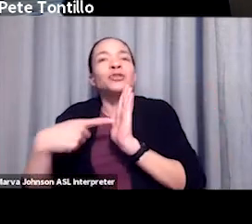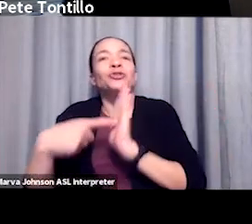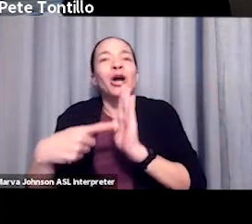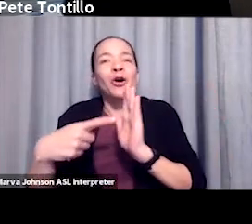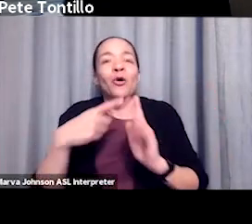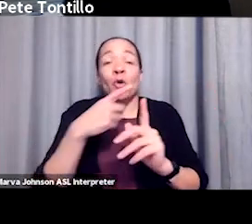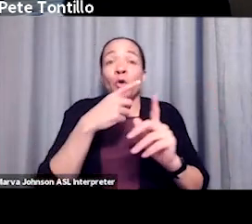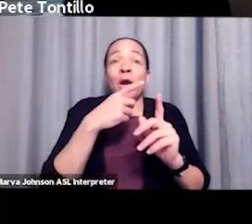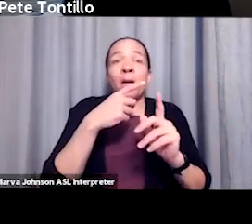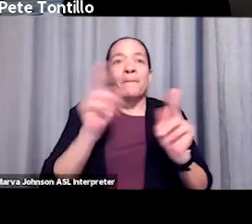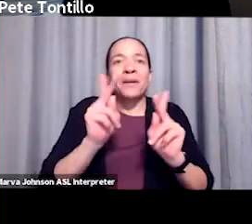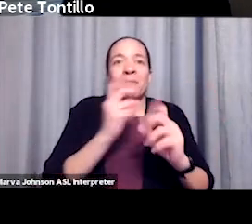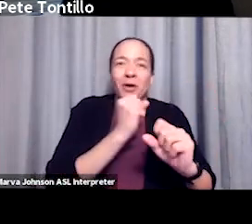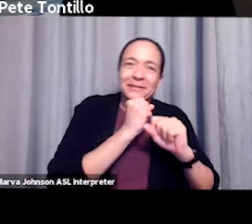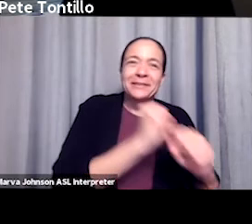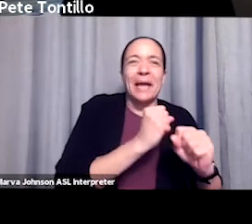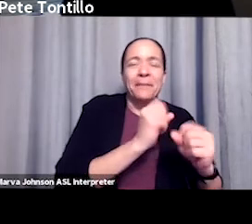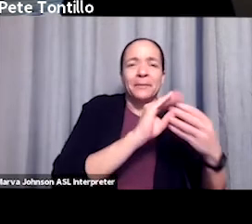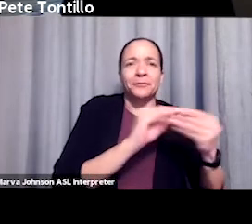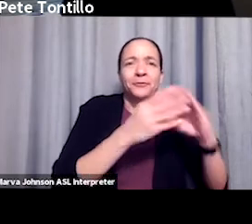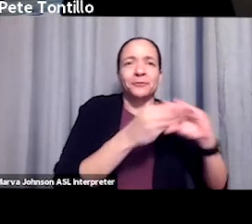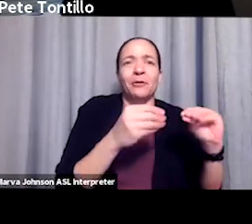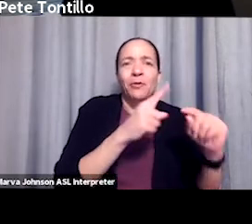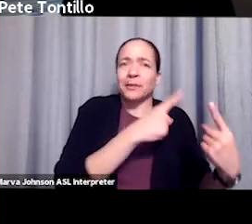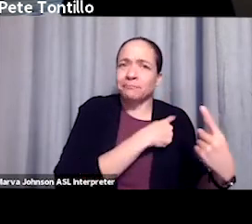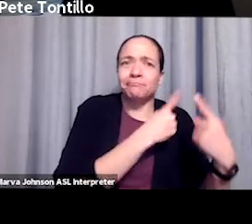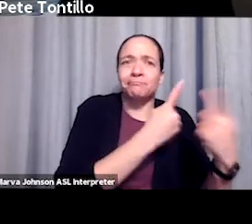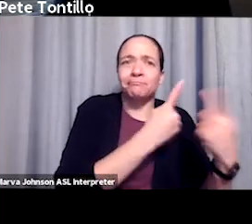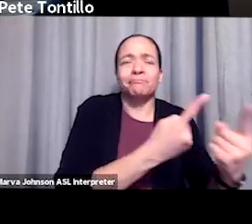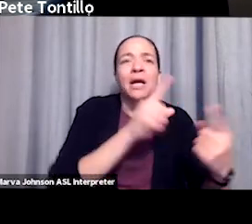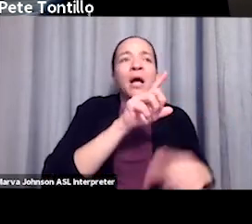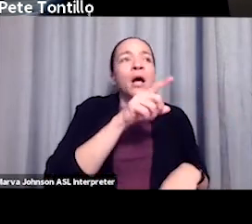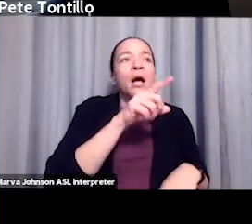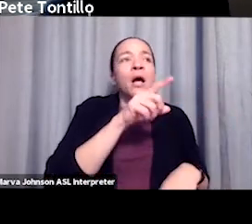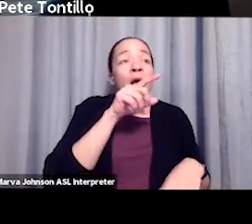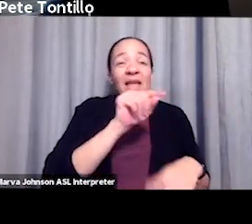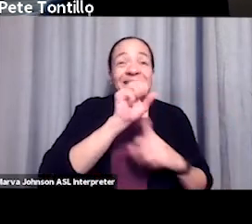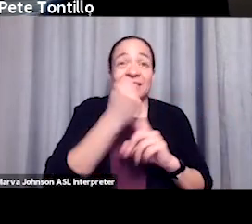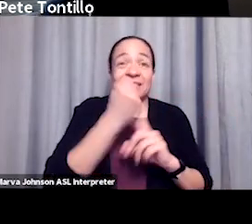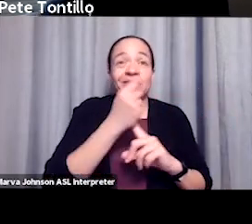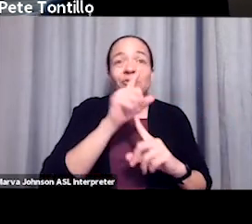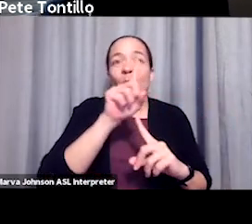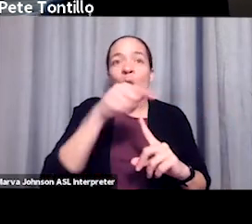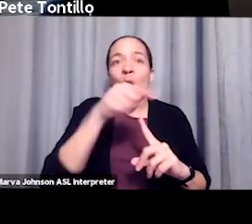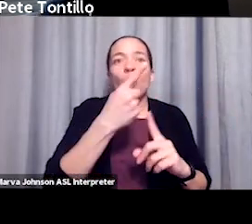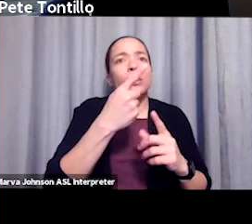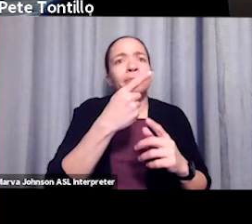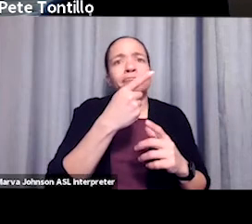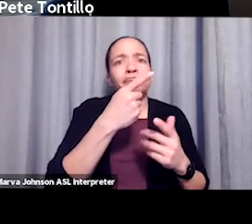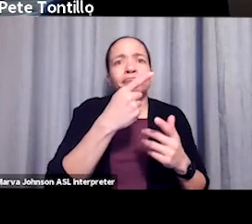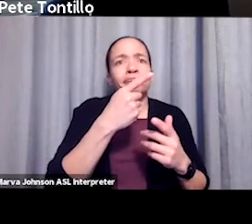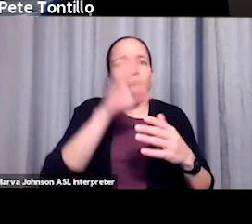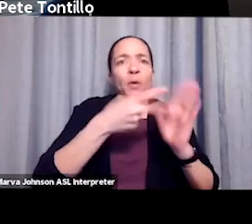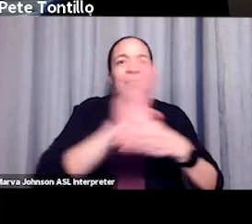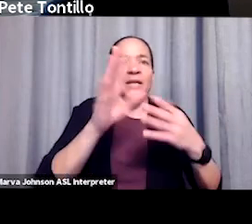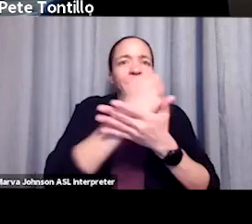on an issue. In this case, the only responsibility of business is to maximize profits, alongside a simple,